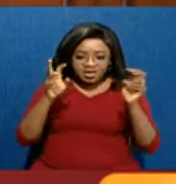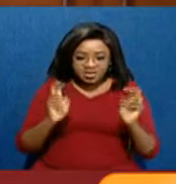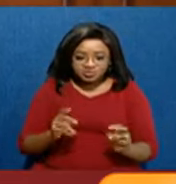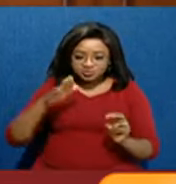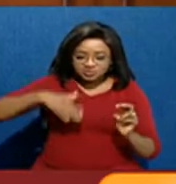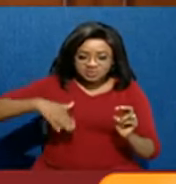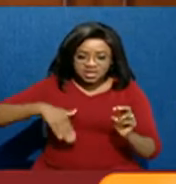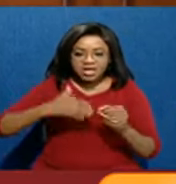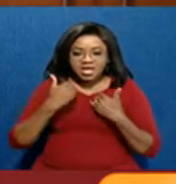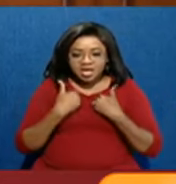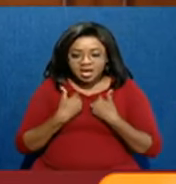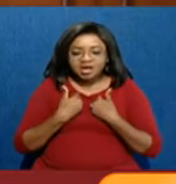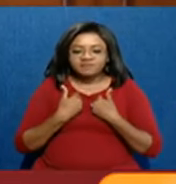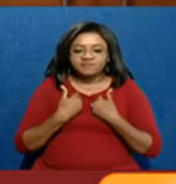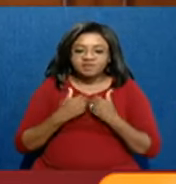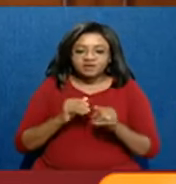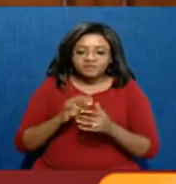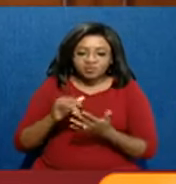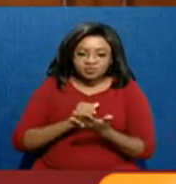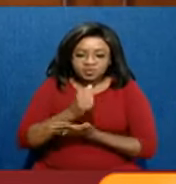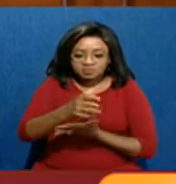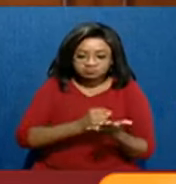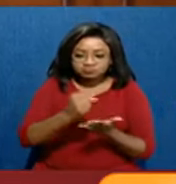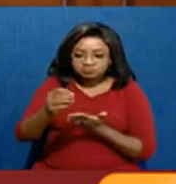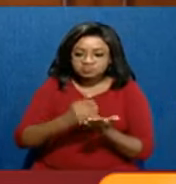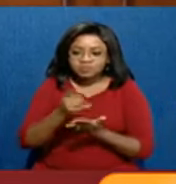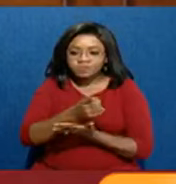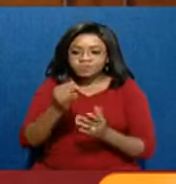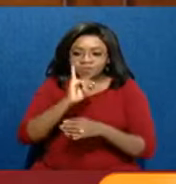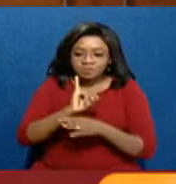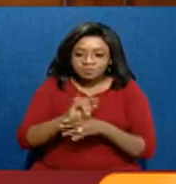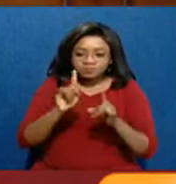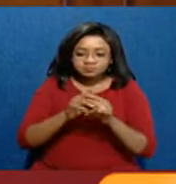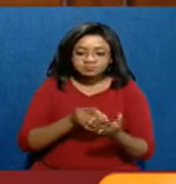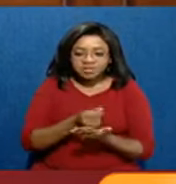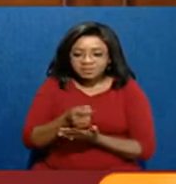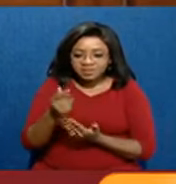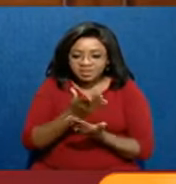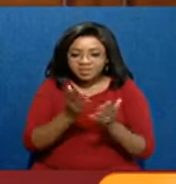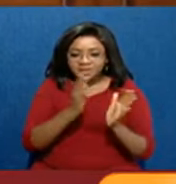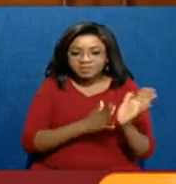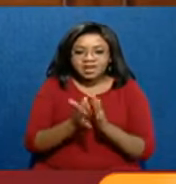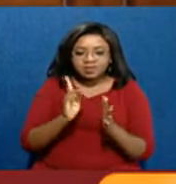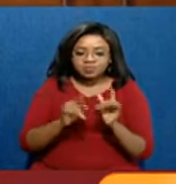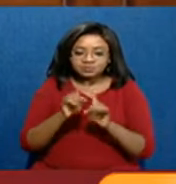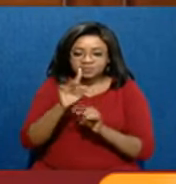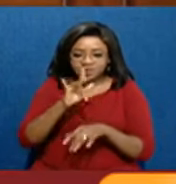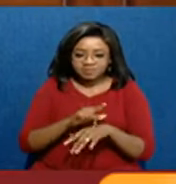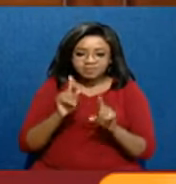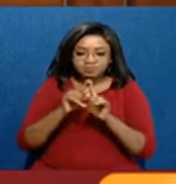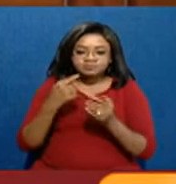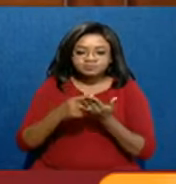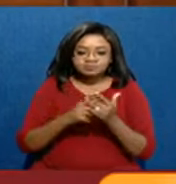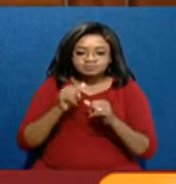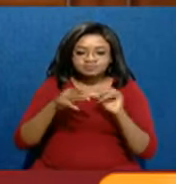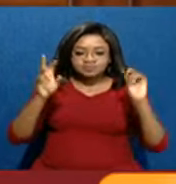are delays in the posting of these interns and their remuneration packages as well being affected. They've talked about issues to do with